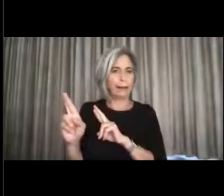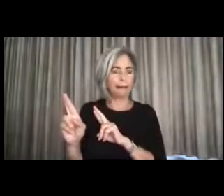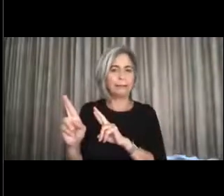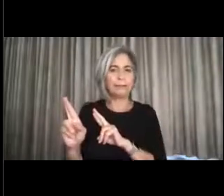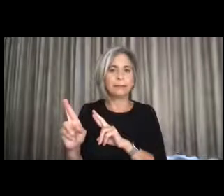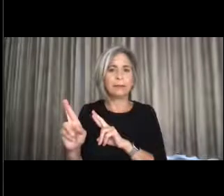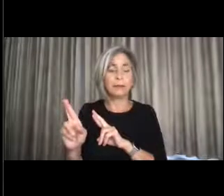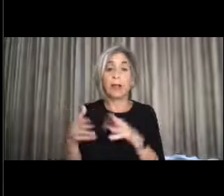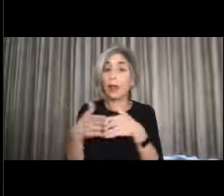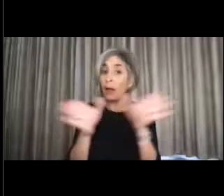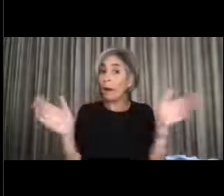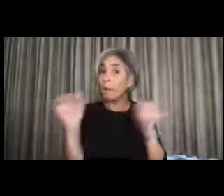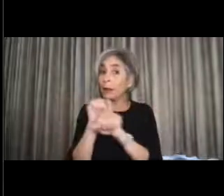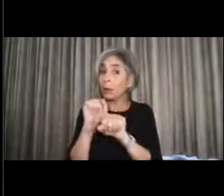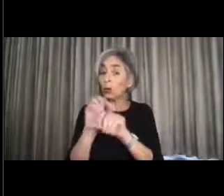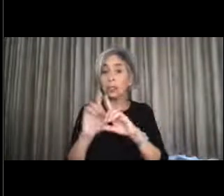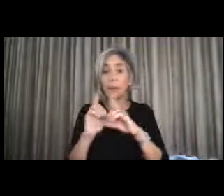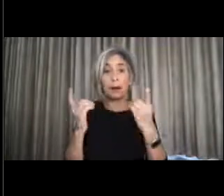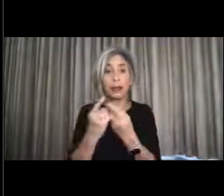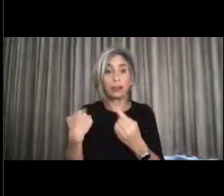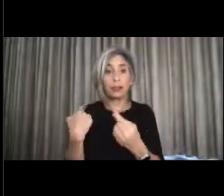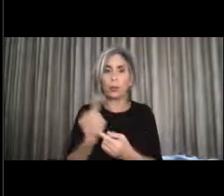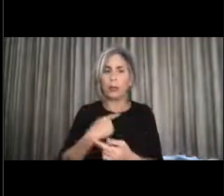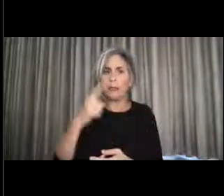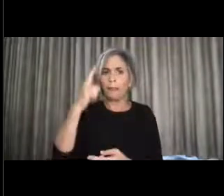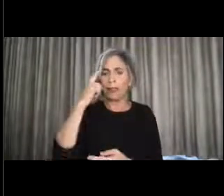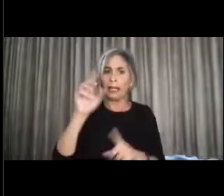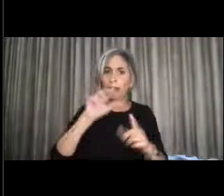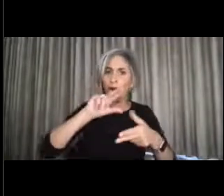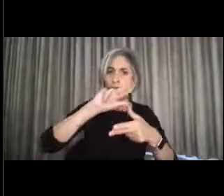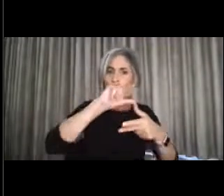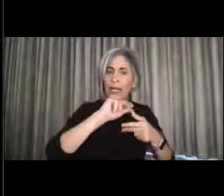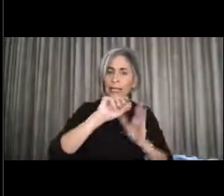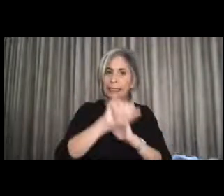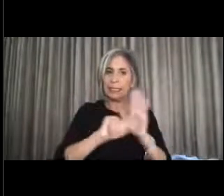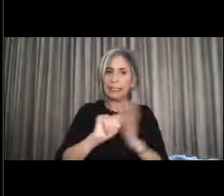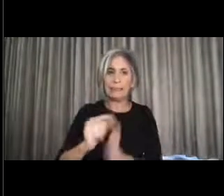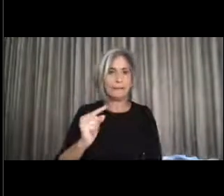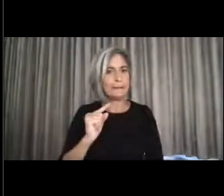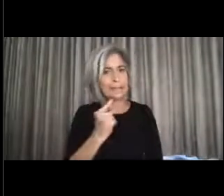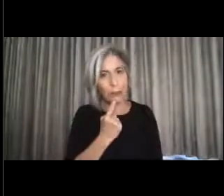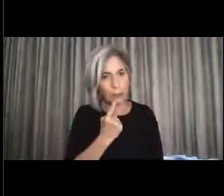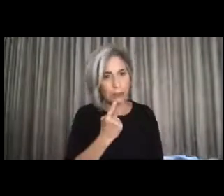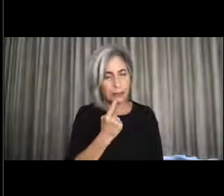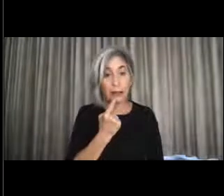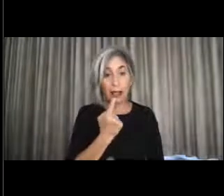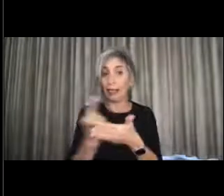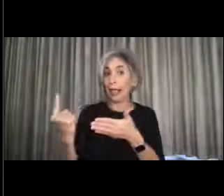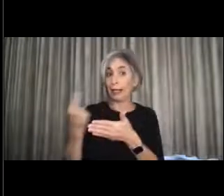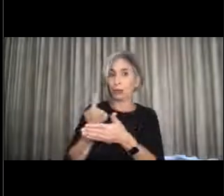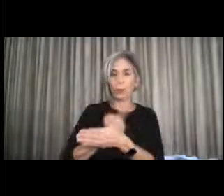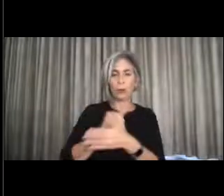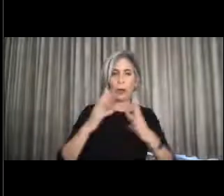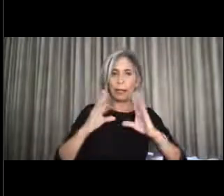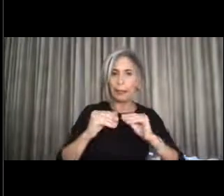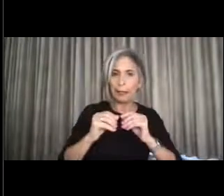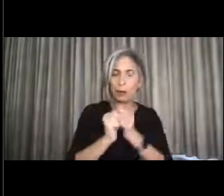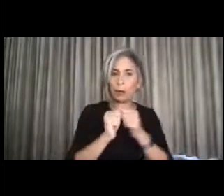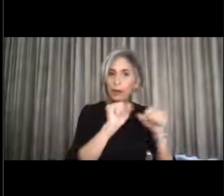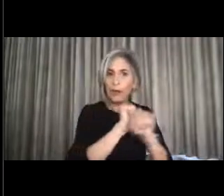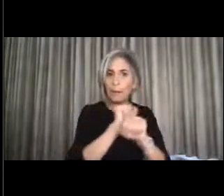behalf of the Public Works Department, we do take this seriously. Actually, just had a meeting about last week where we told our employees, ensure